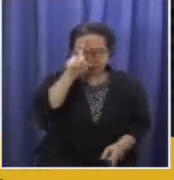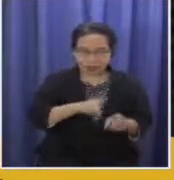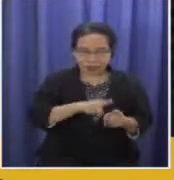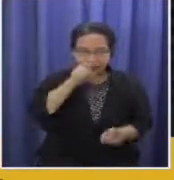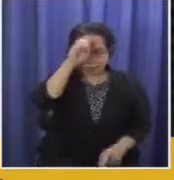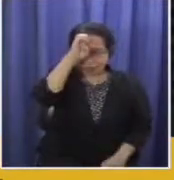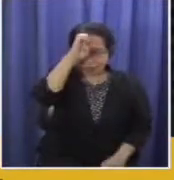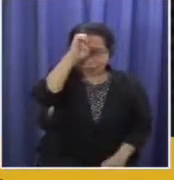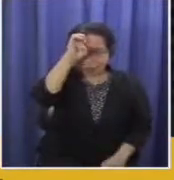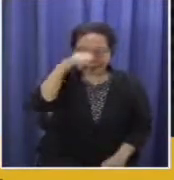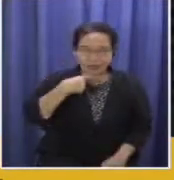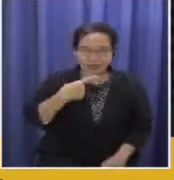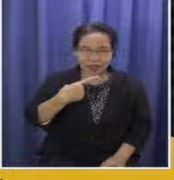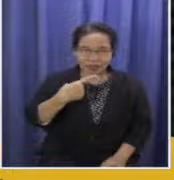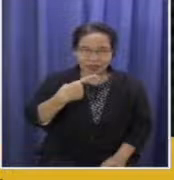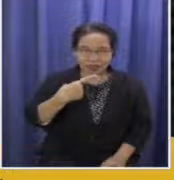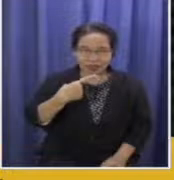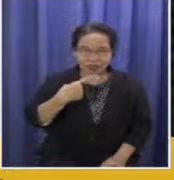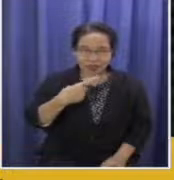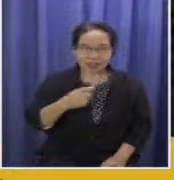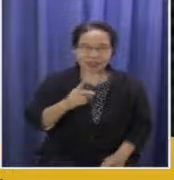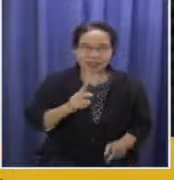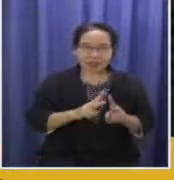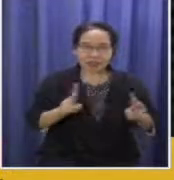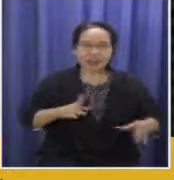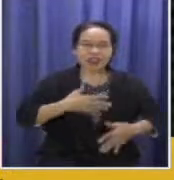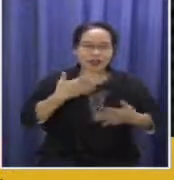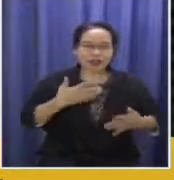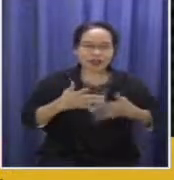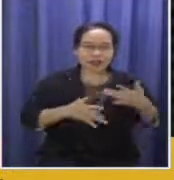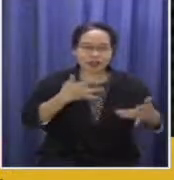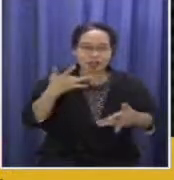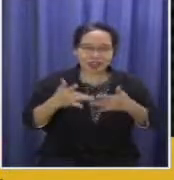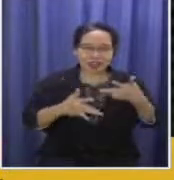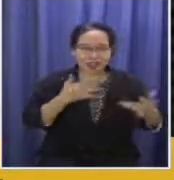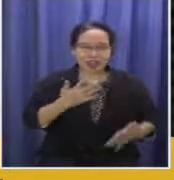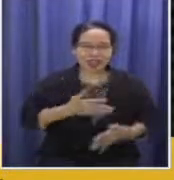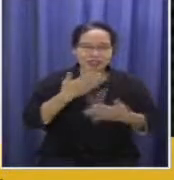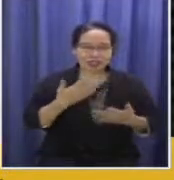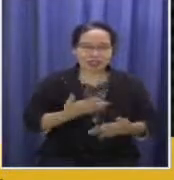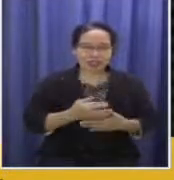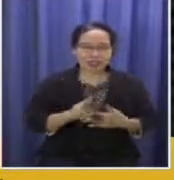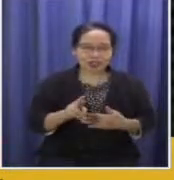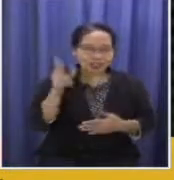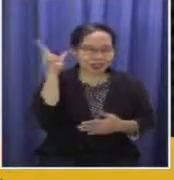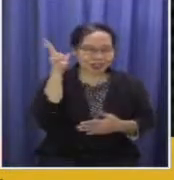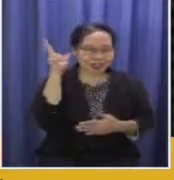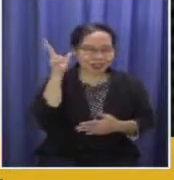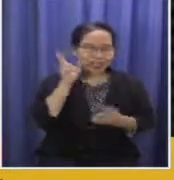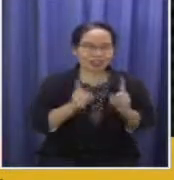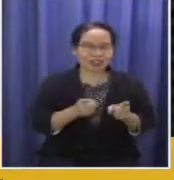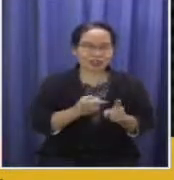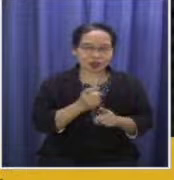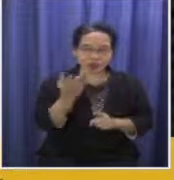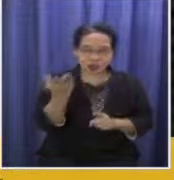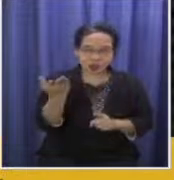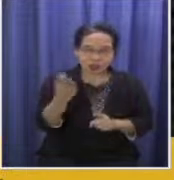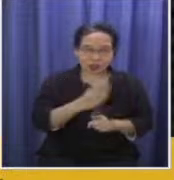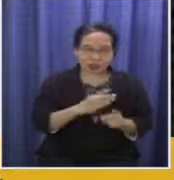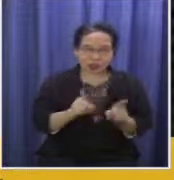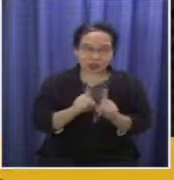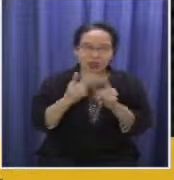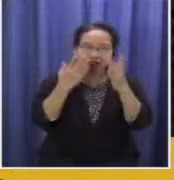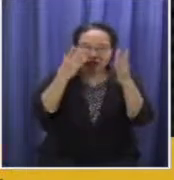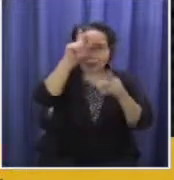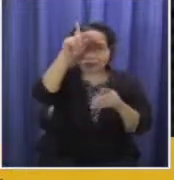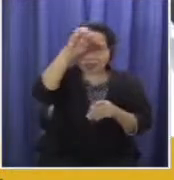Brother Eli, he said that I'm really happy and I feel that joy after listening the answer from you. And also thank